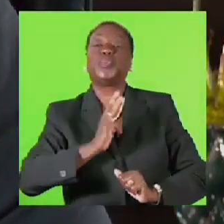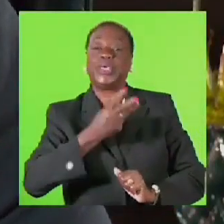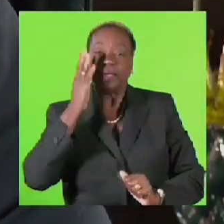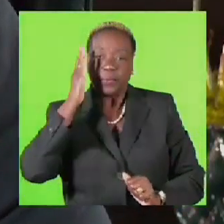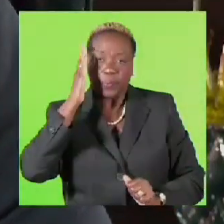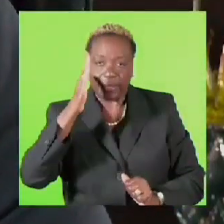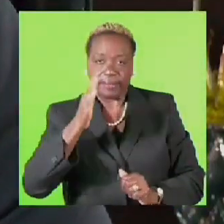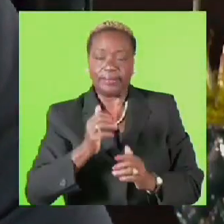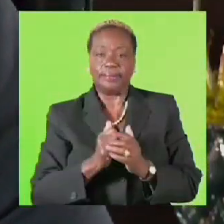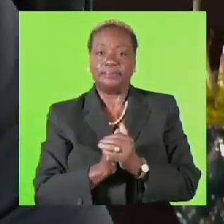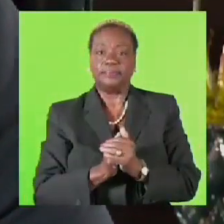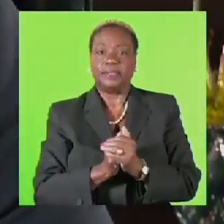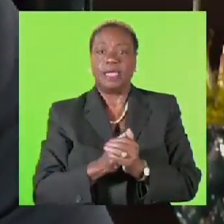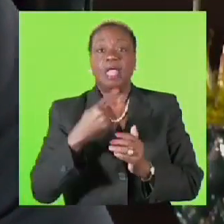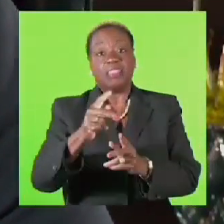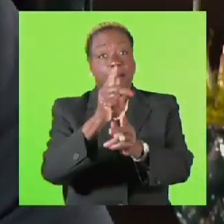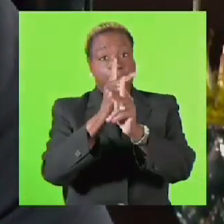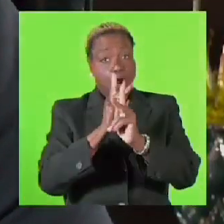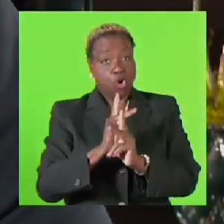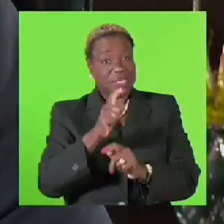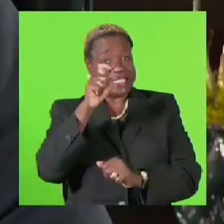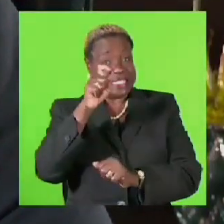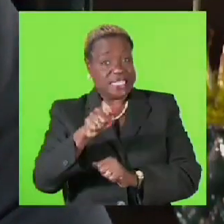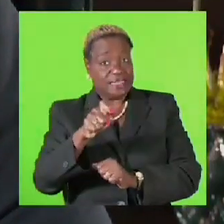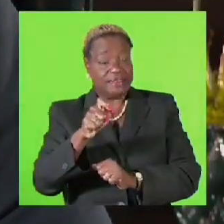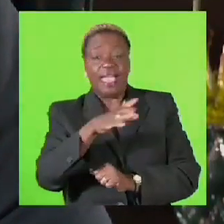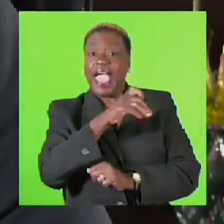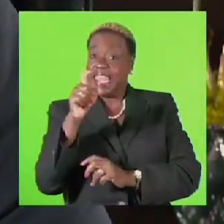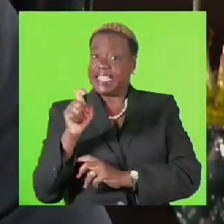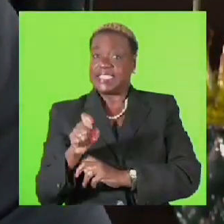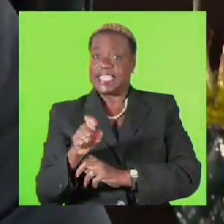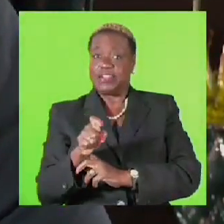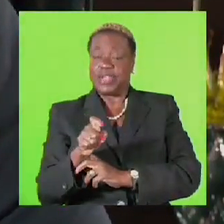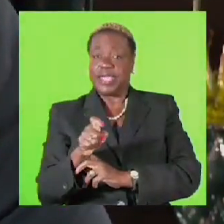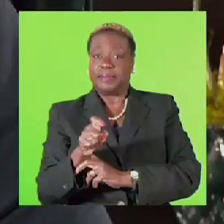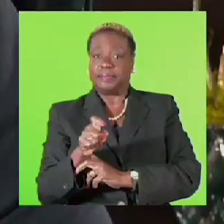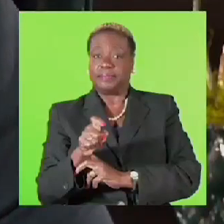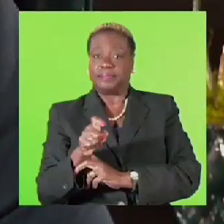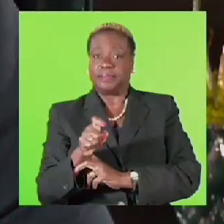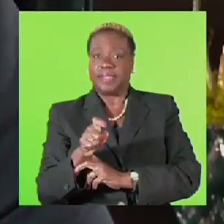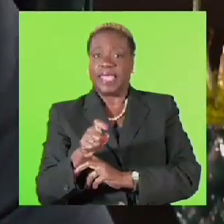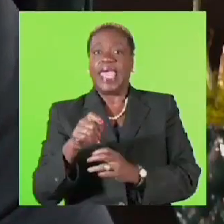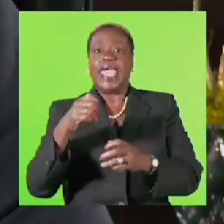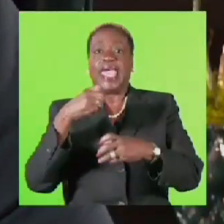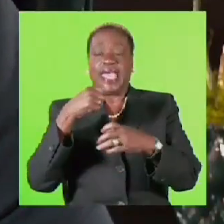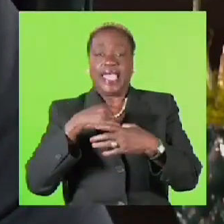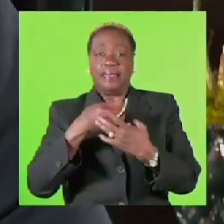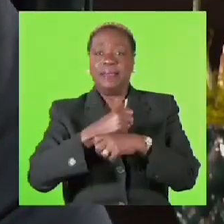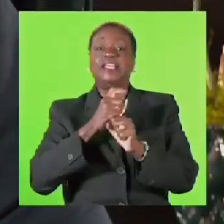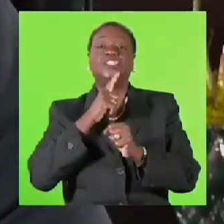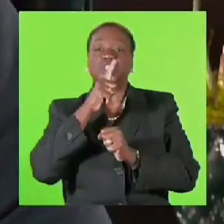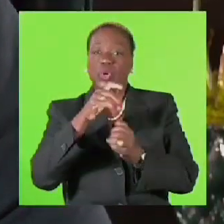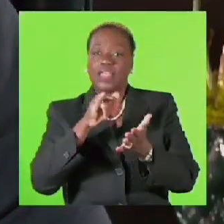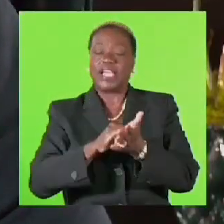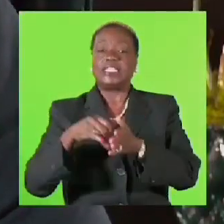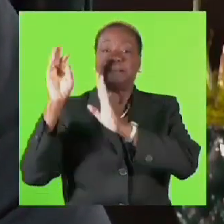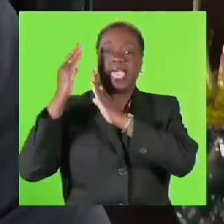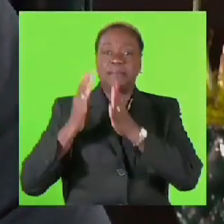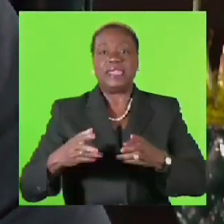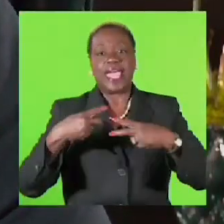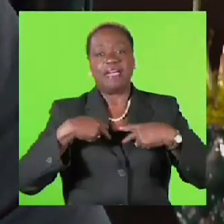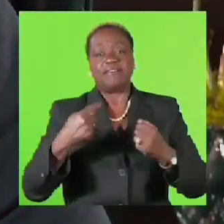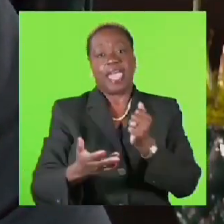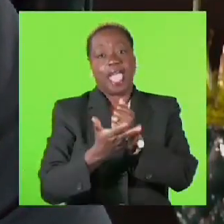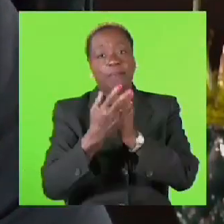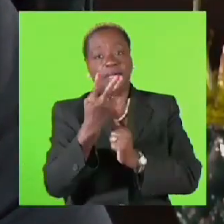will. The borrowing is essential and necessary in ensuring that Bahamians have the help